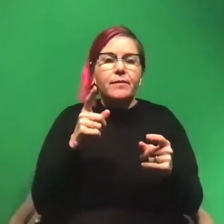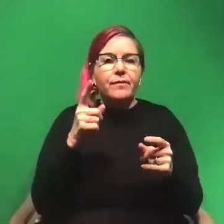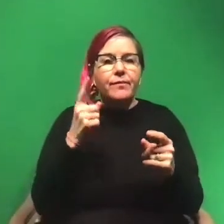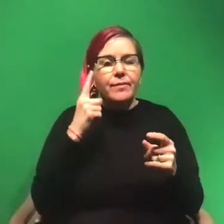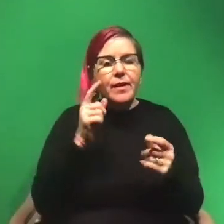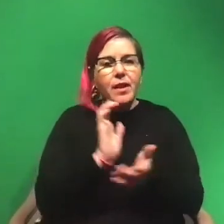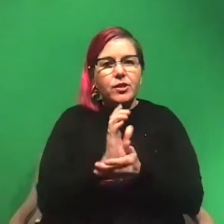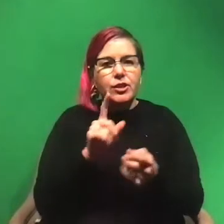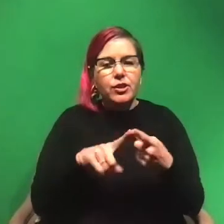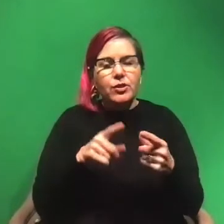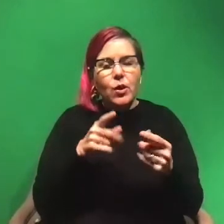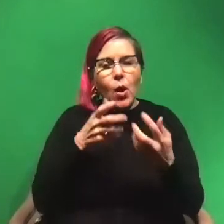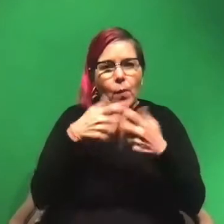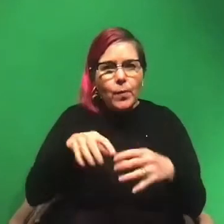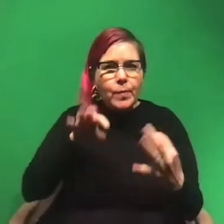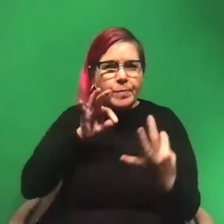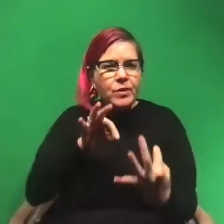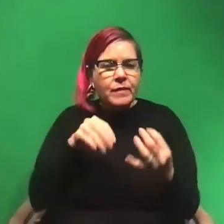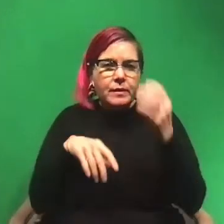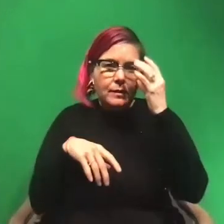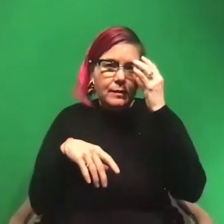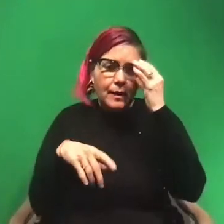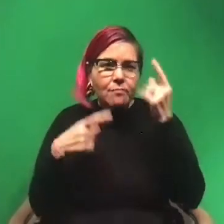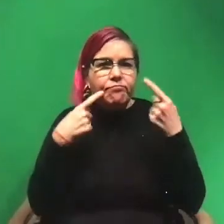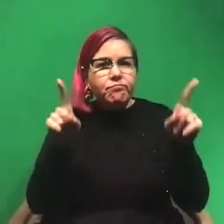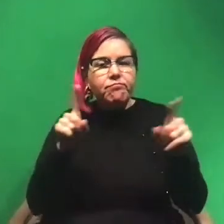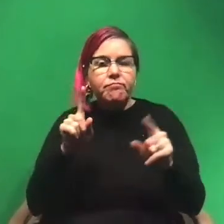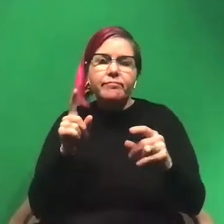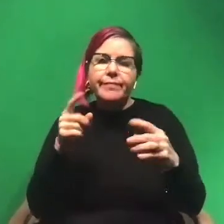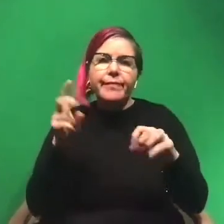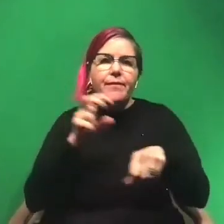go perfectly, so that you have a successful infection.